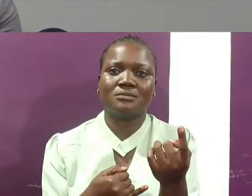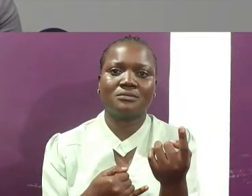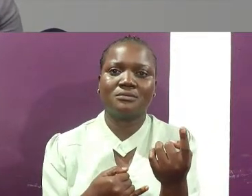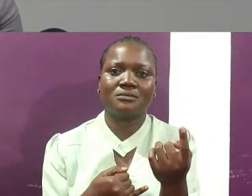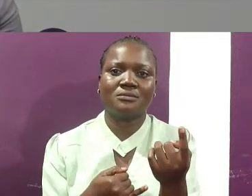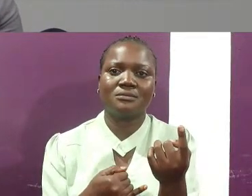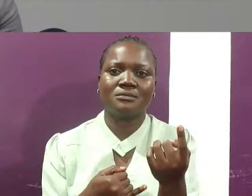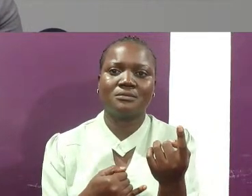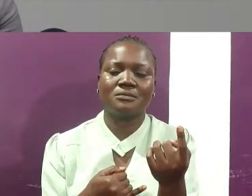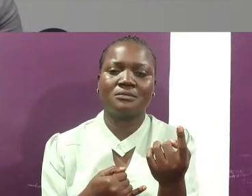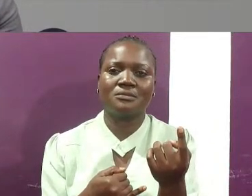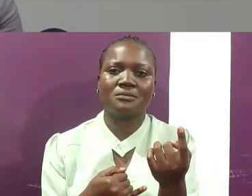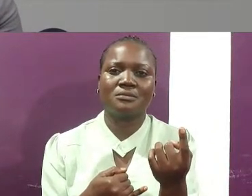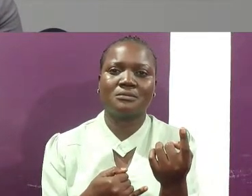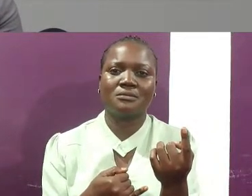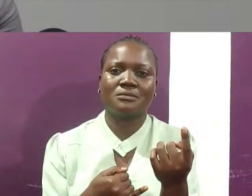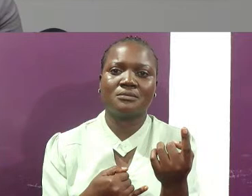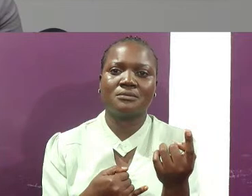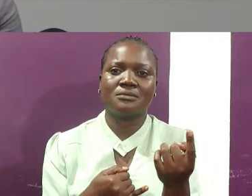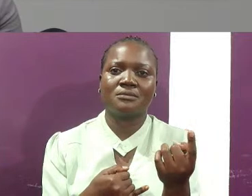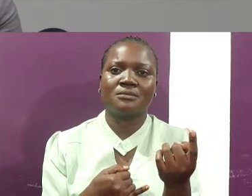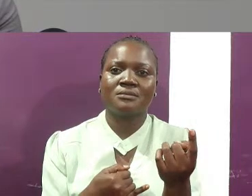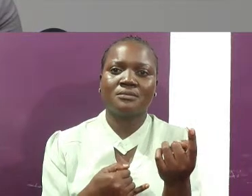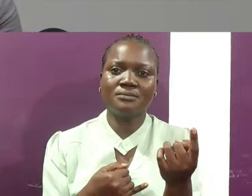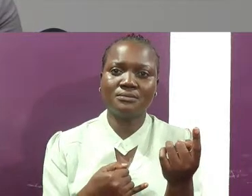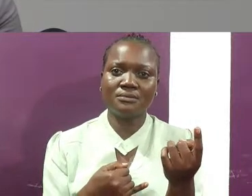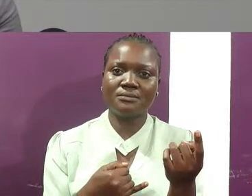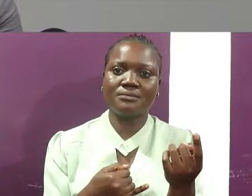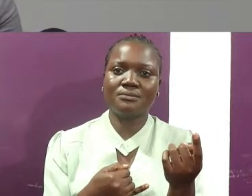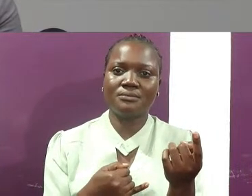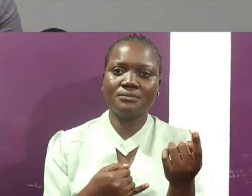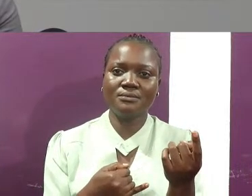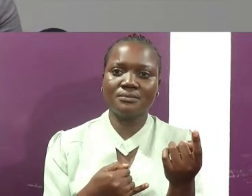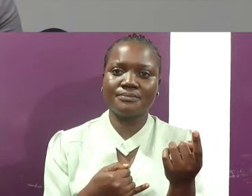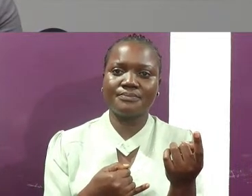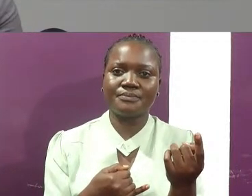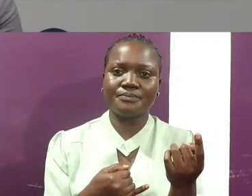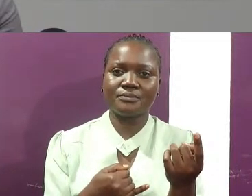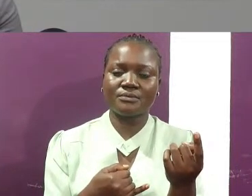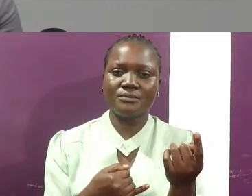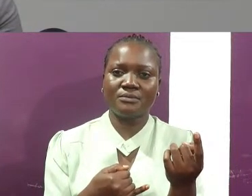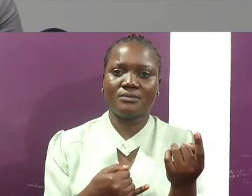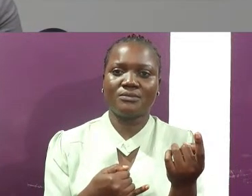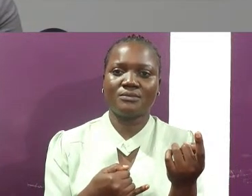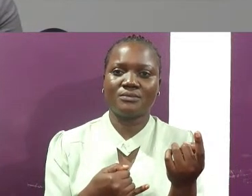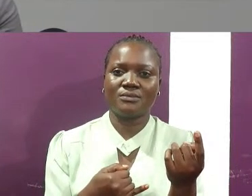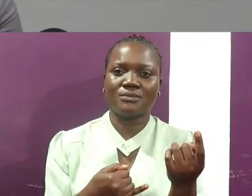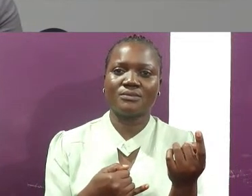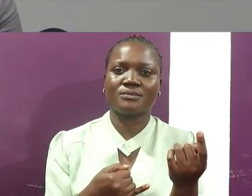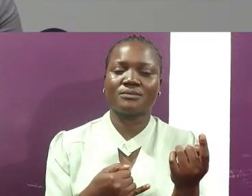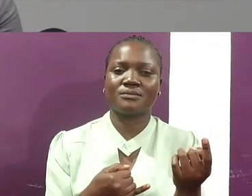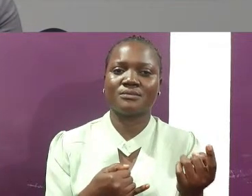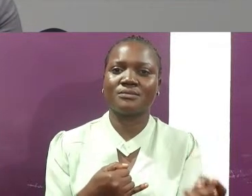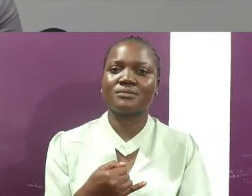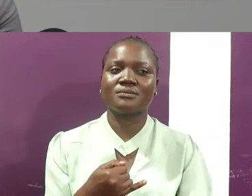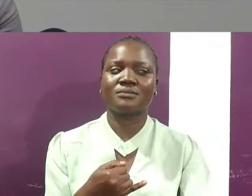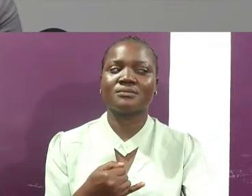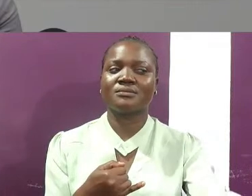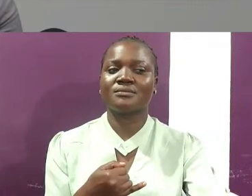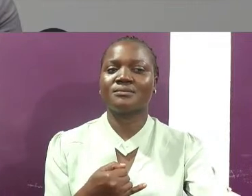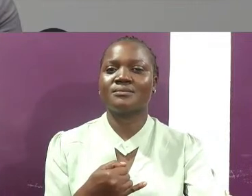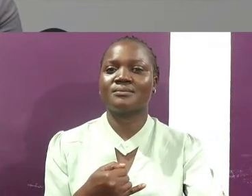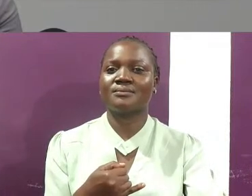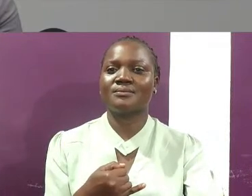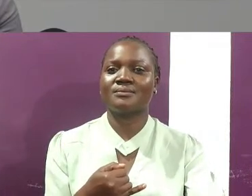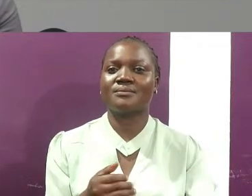to Jerusalem to worship, meaning if we were to gather at one place, it means that everybody should be flying by